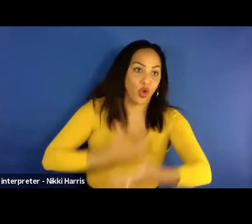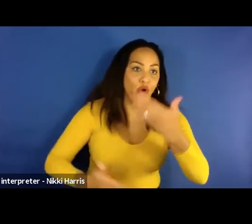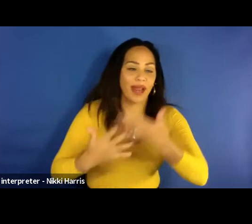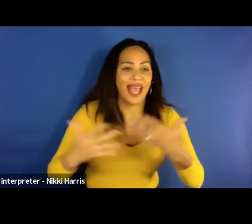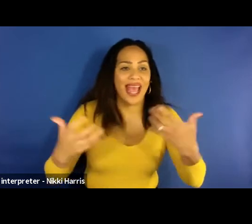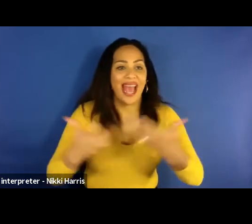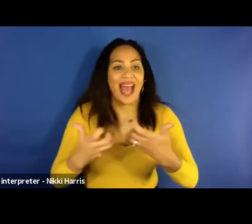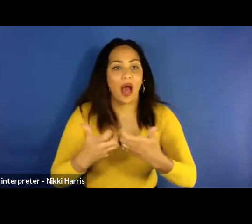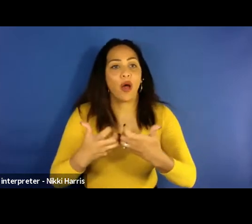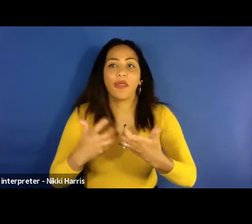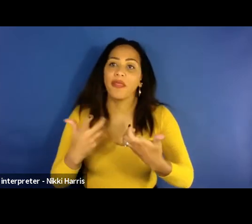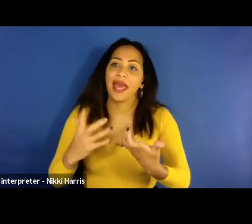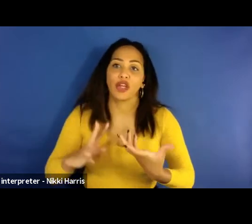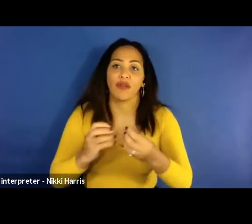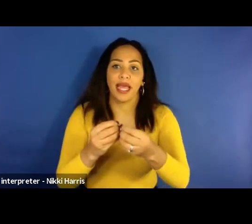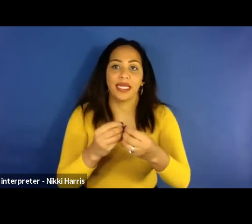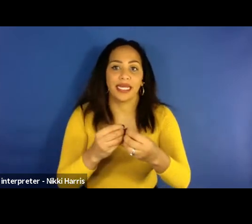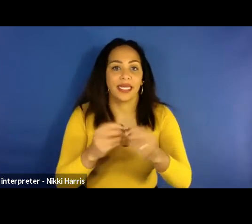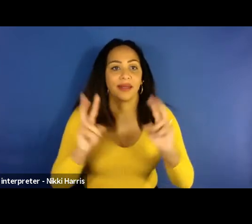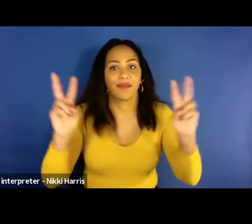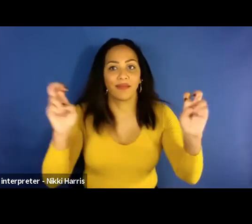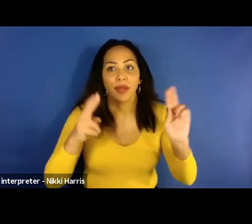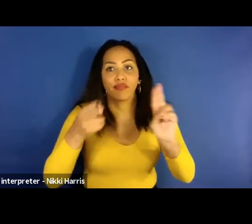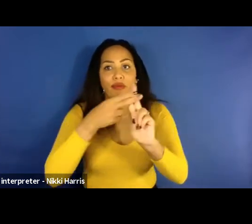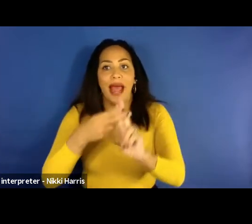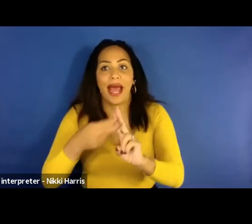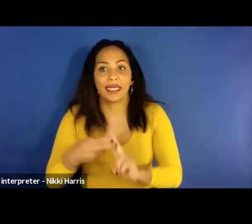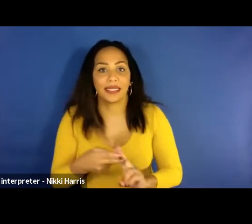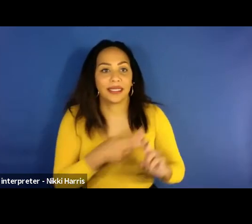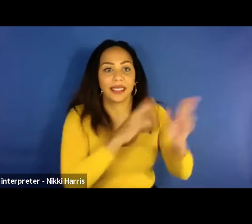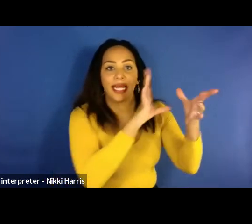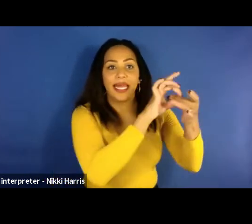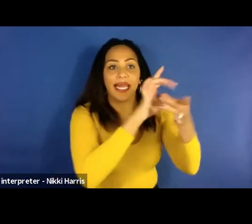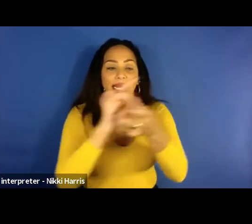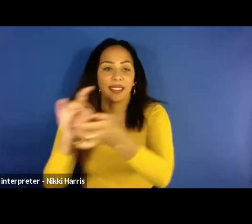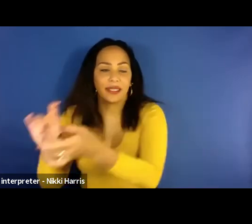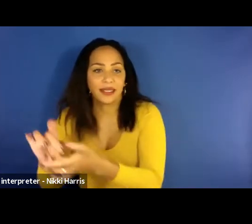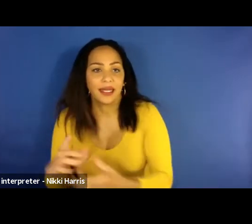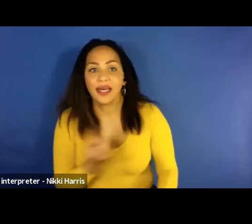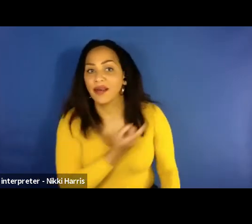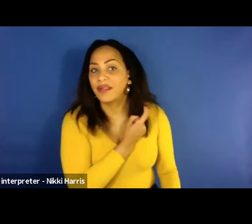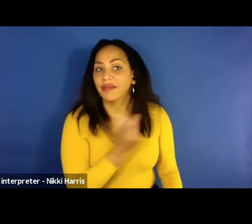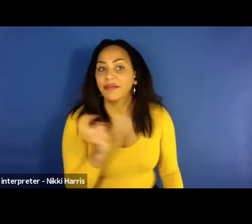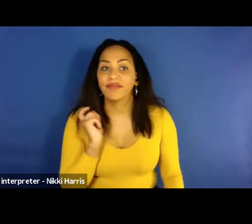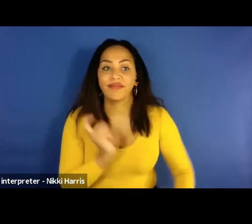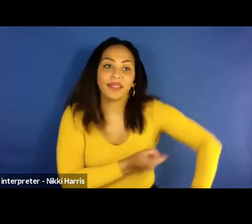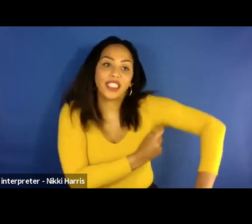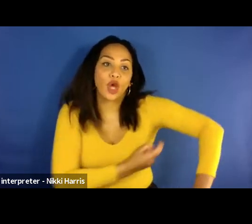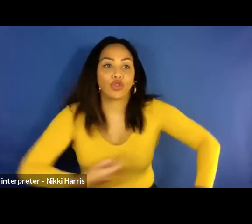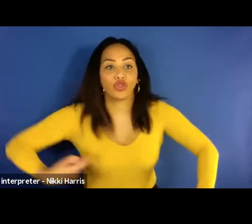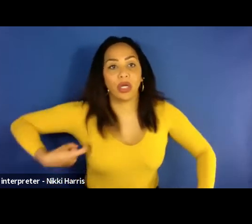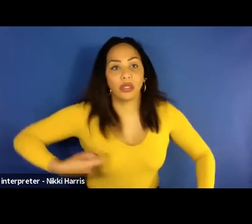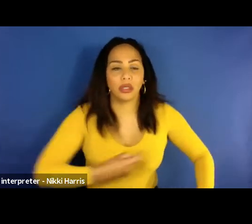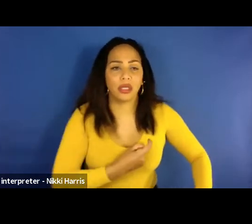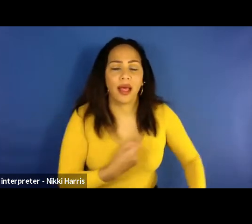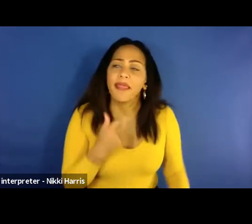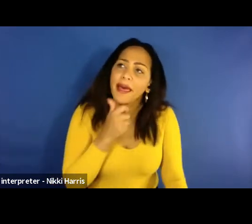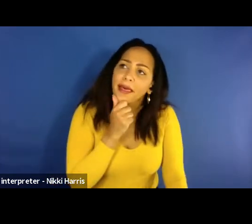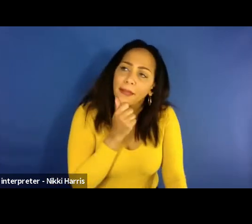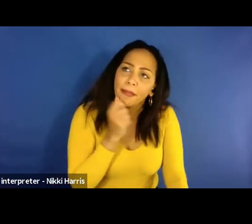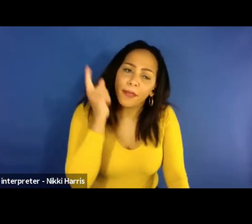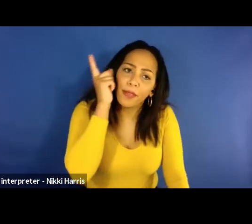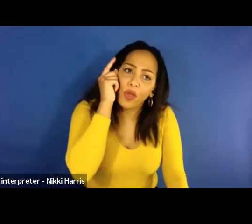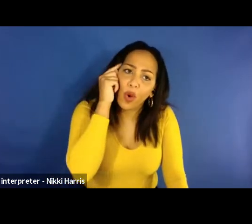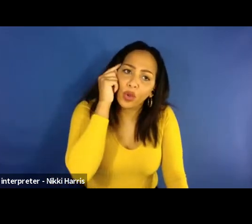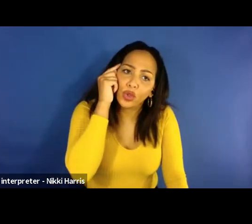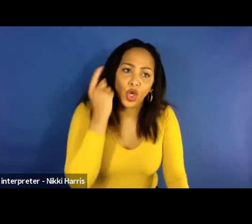this fragrance for a deodorant, and they didn't know who it was going to be compelling for. So what they did, they thought about all the different deodorants in the market, and